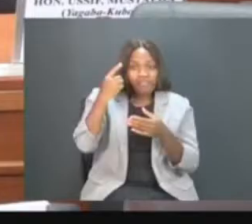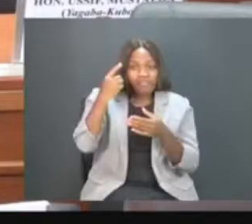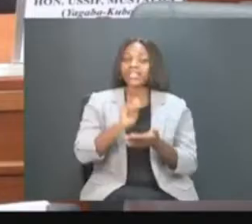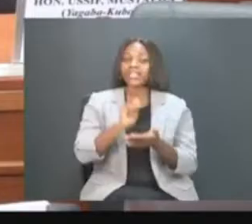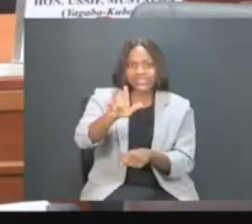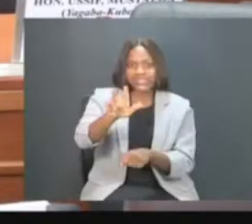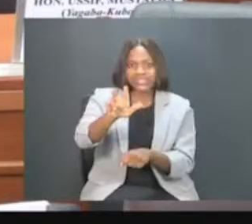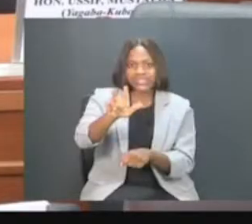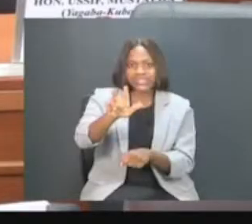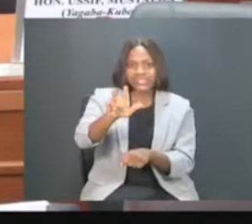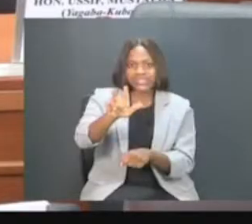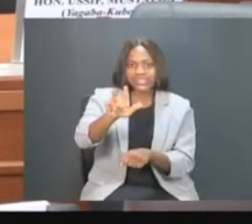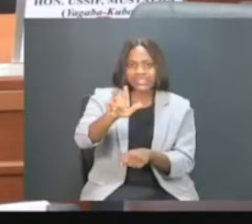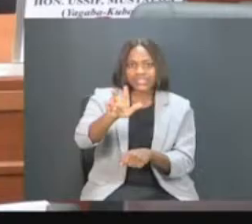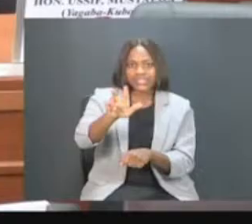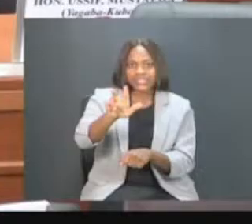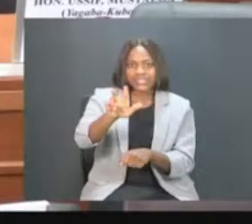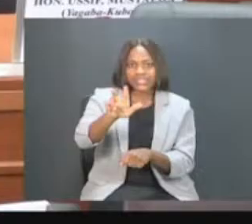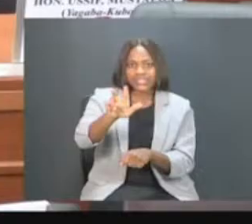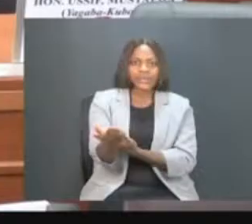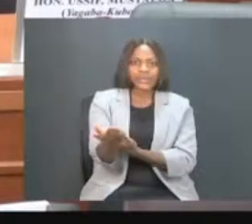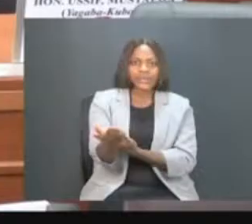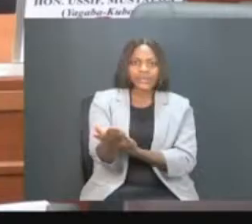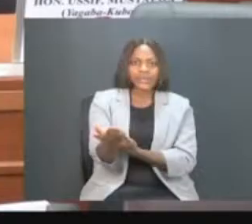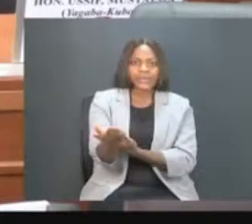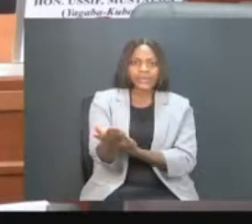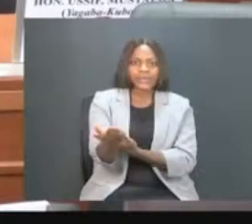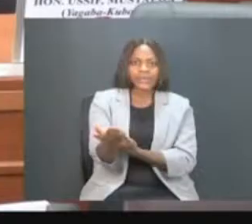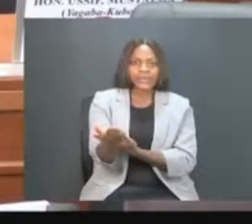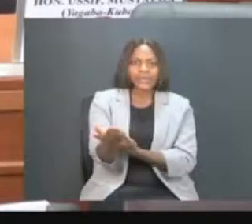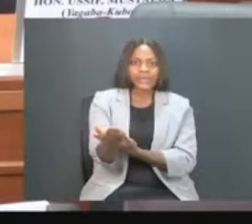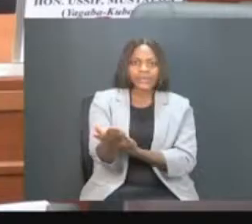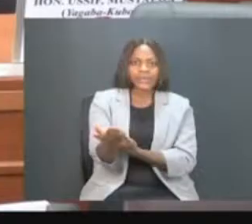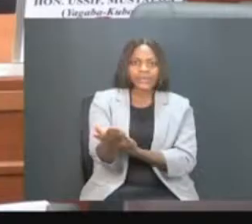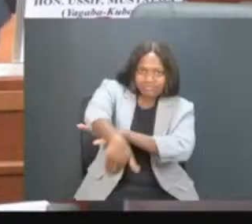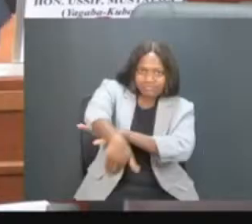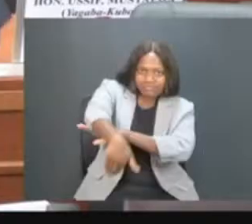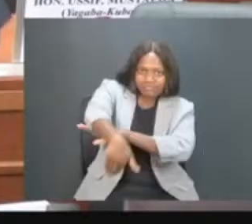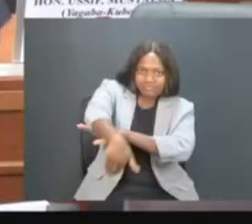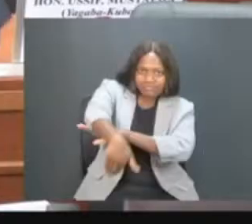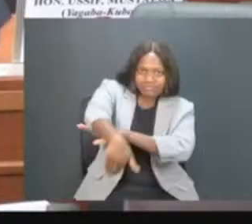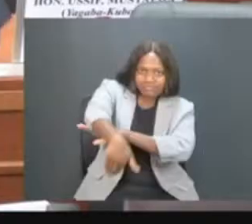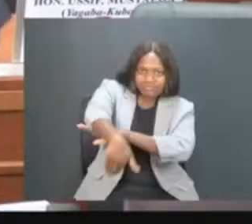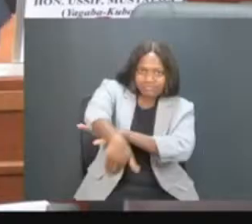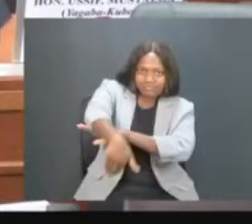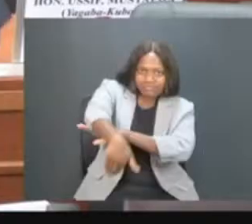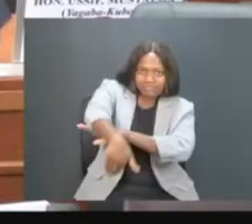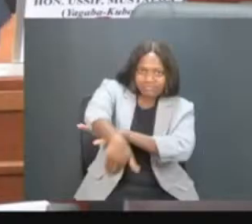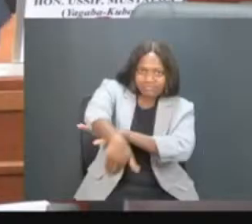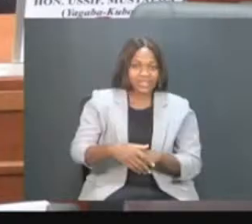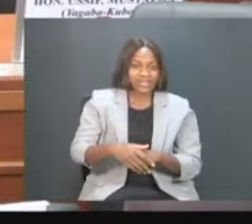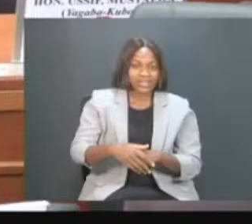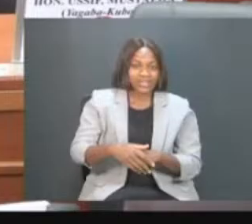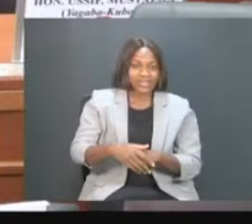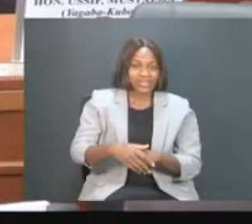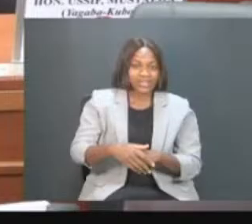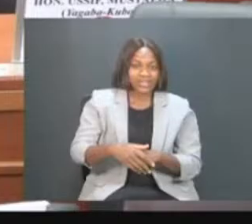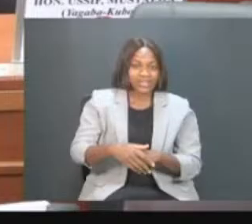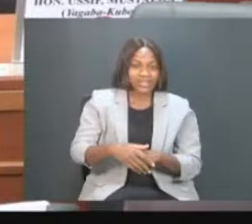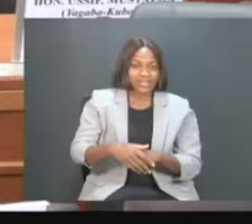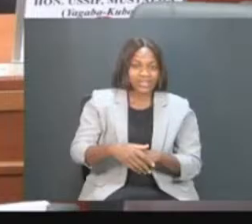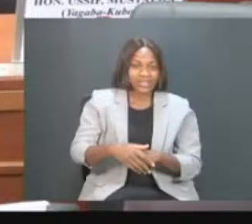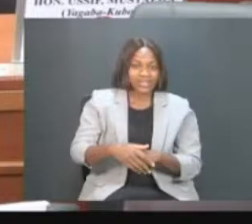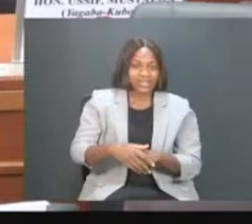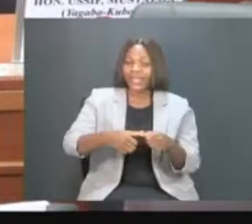to introduce a manifesto when His Excellency the President, then candidate, had the clock behind him. 1,